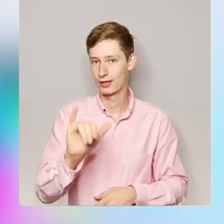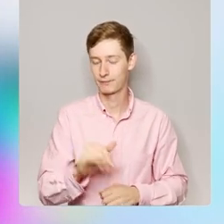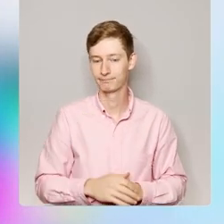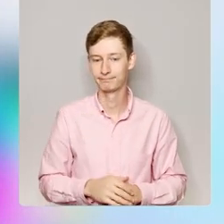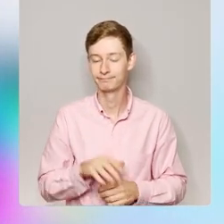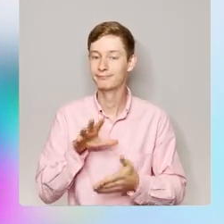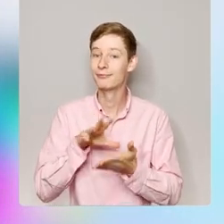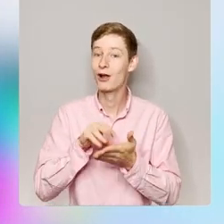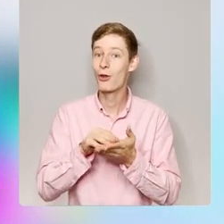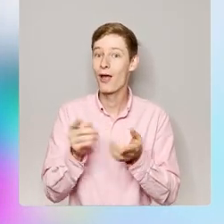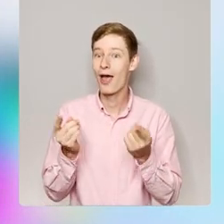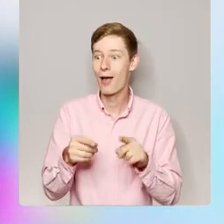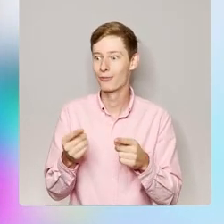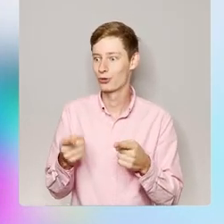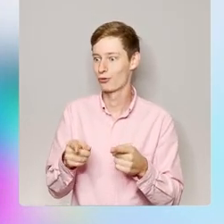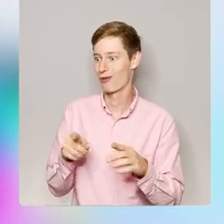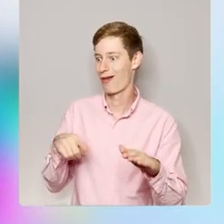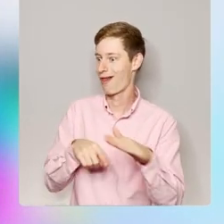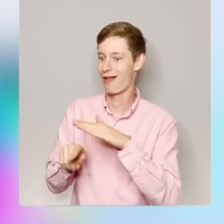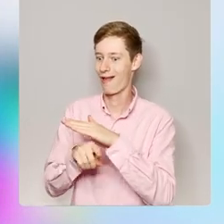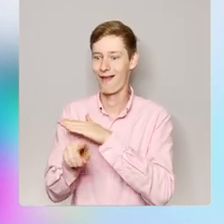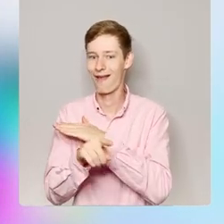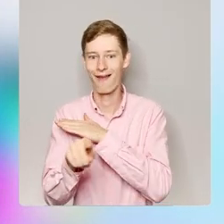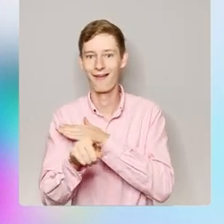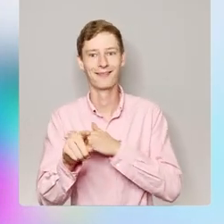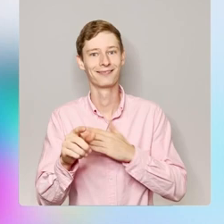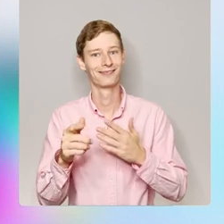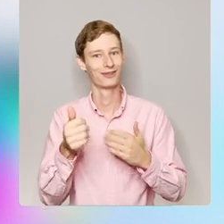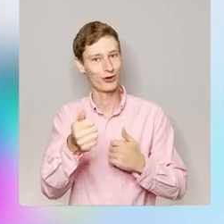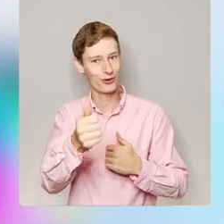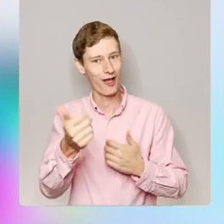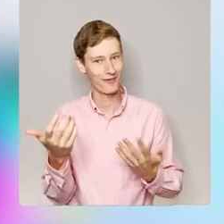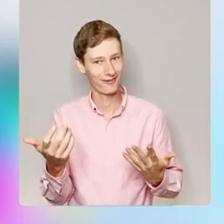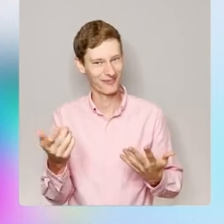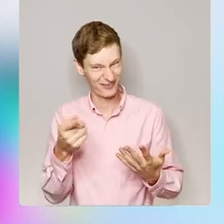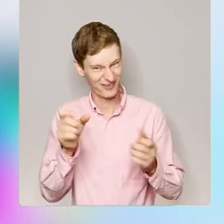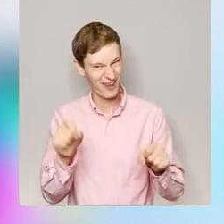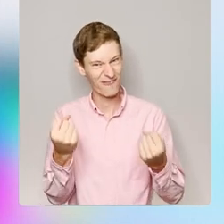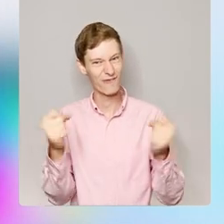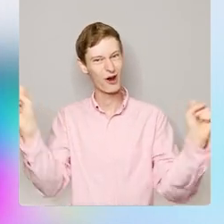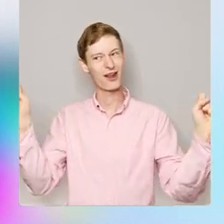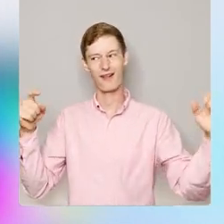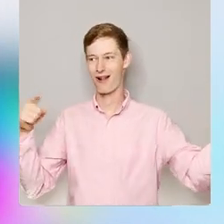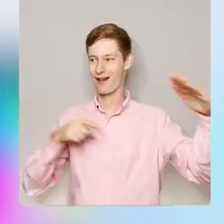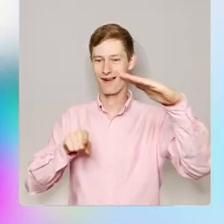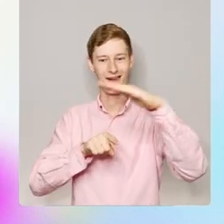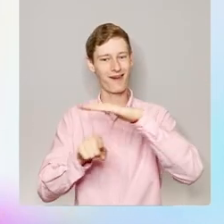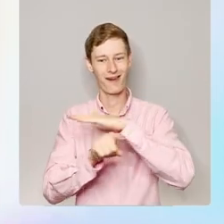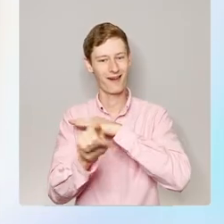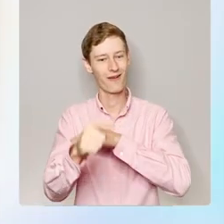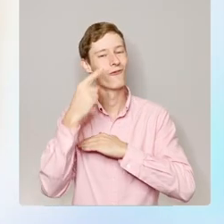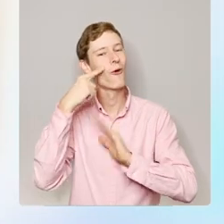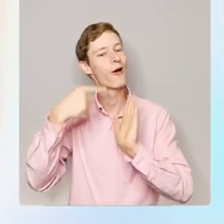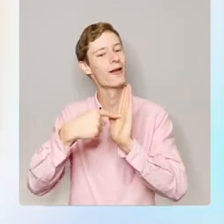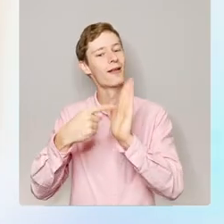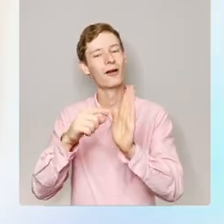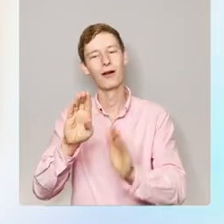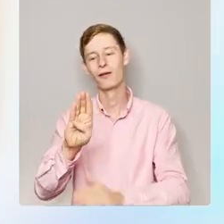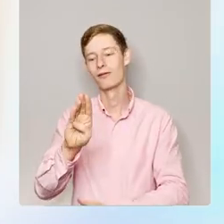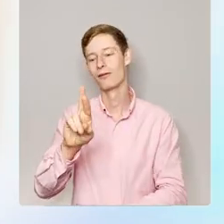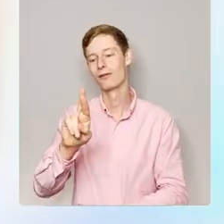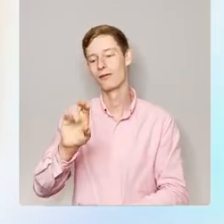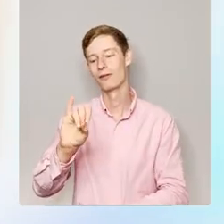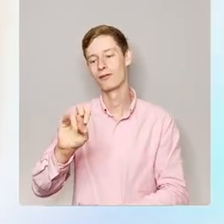Learning also happens when you explore and wander. Now you can do that too. Take Brink as an example, which